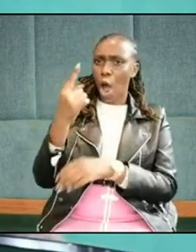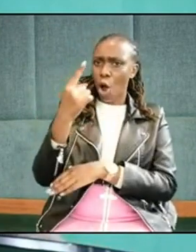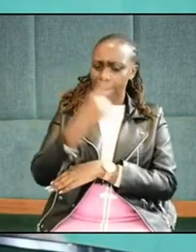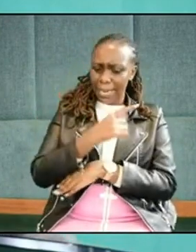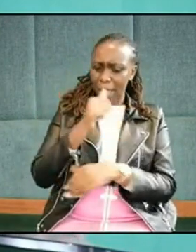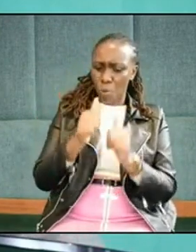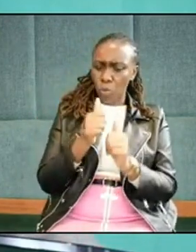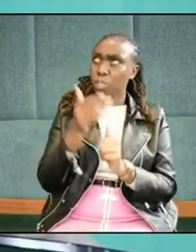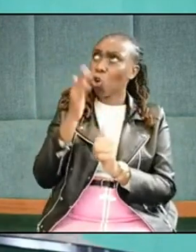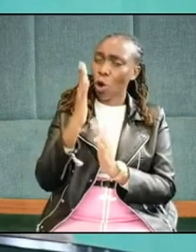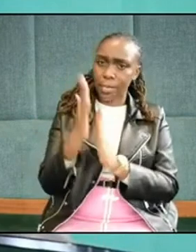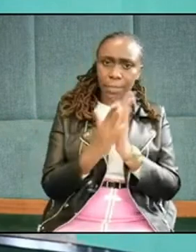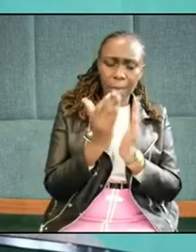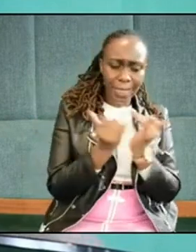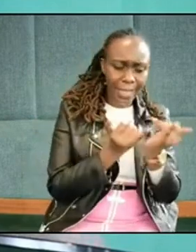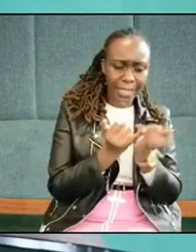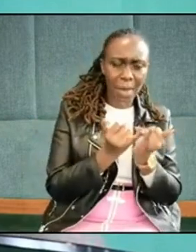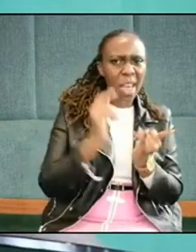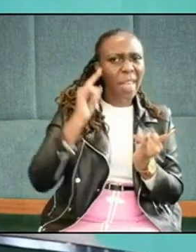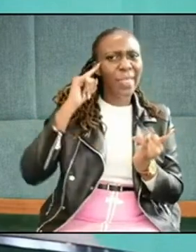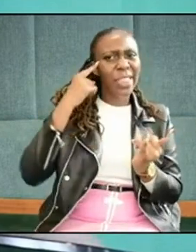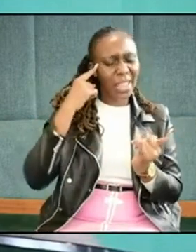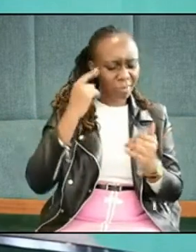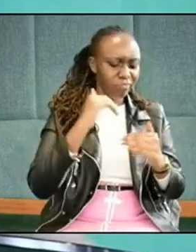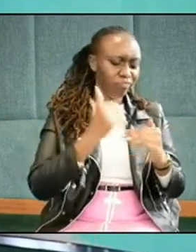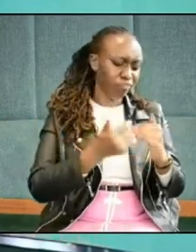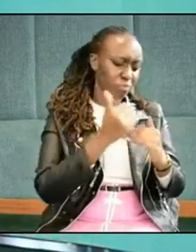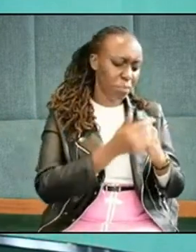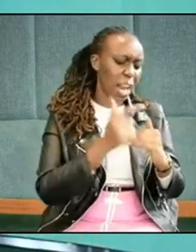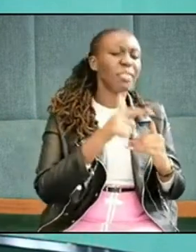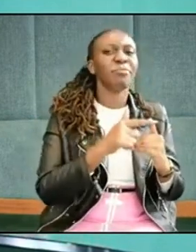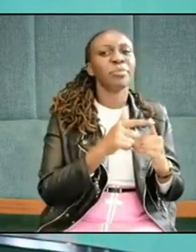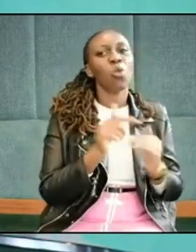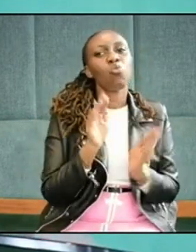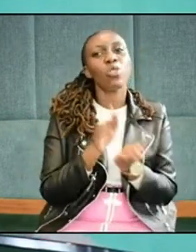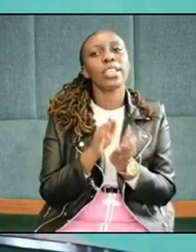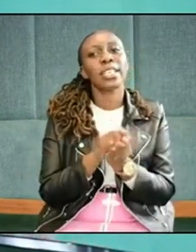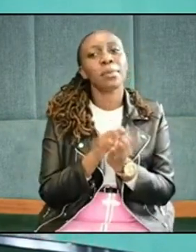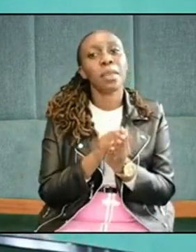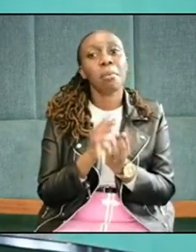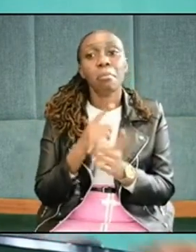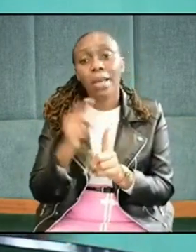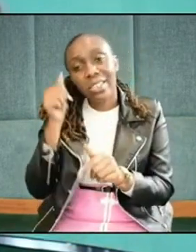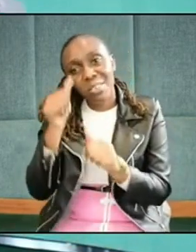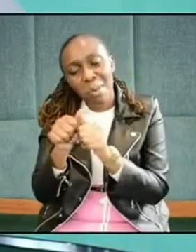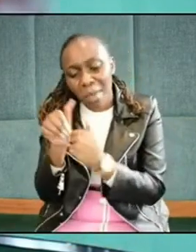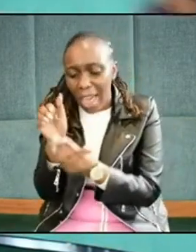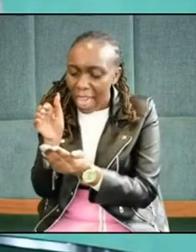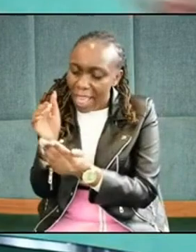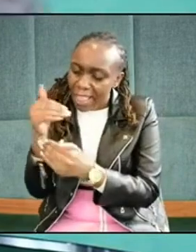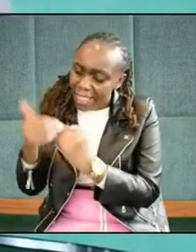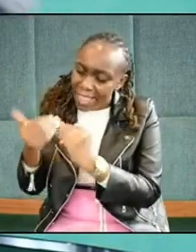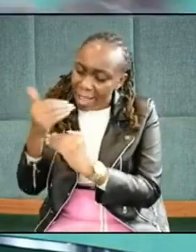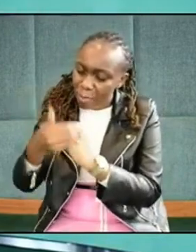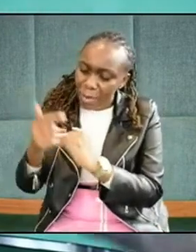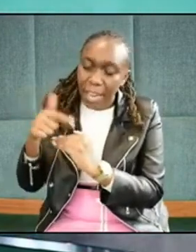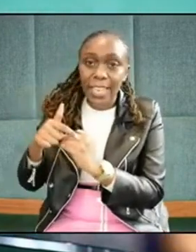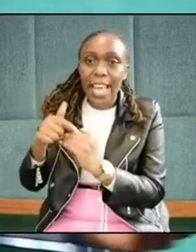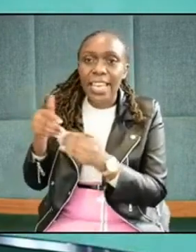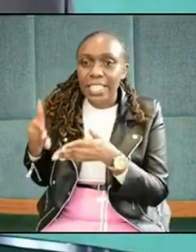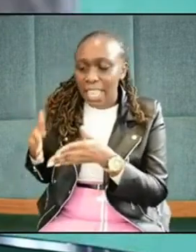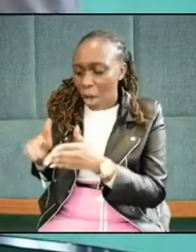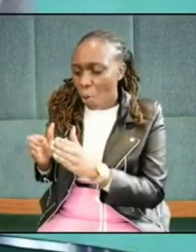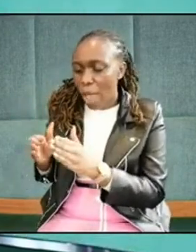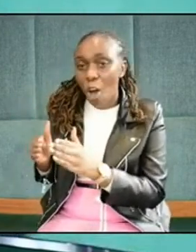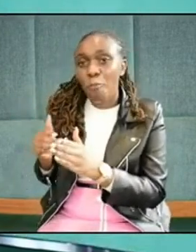he has set aside, they are thinking that the bread will sustain them. But the bread has a way of being